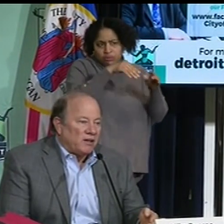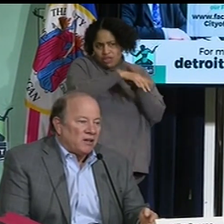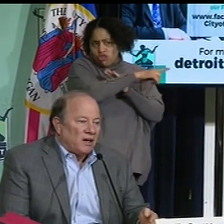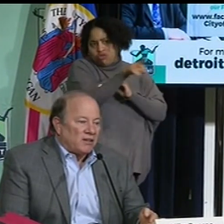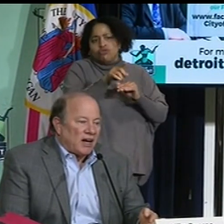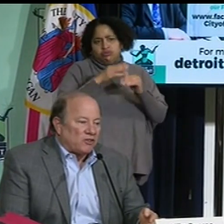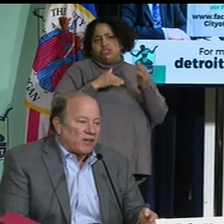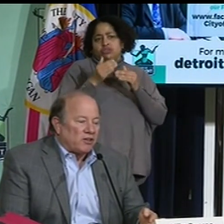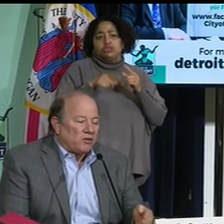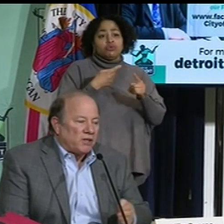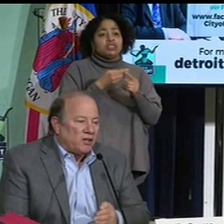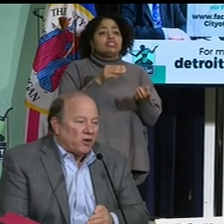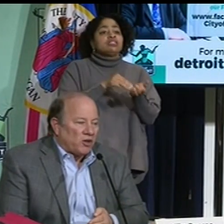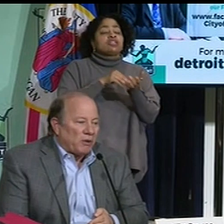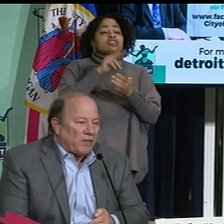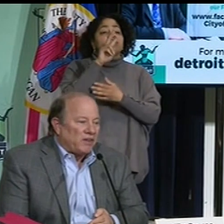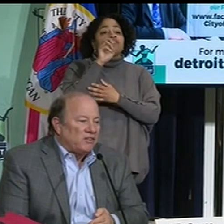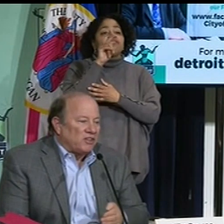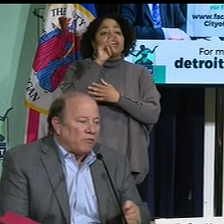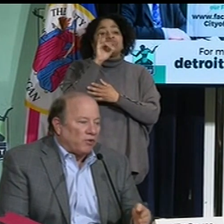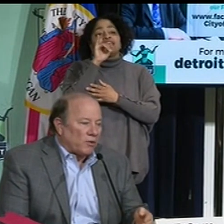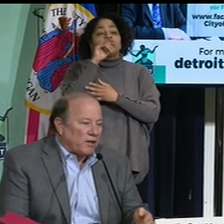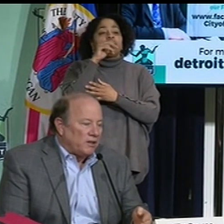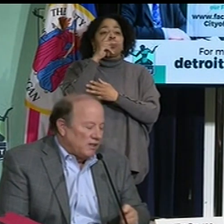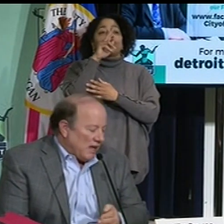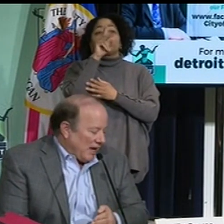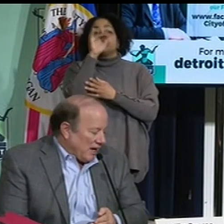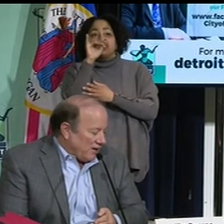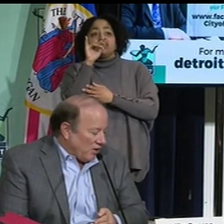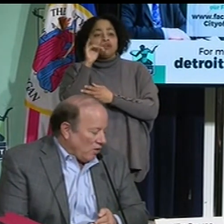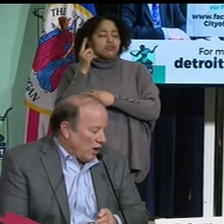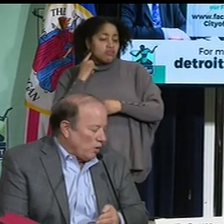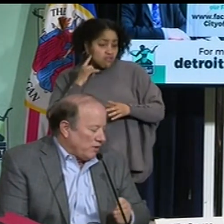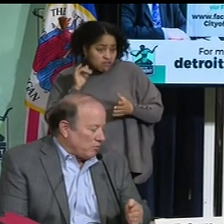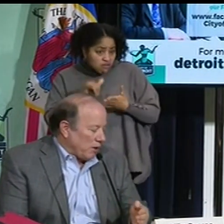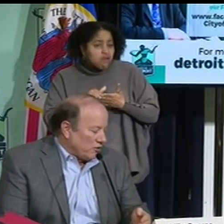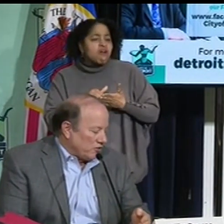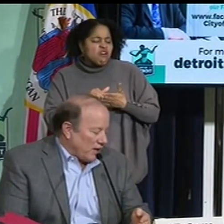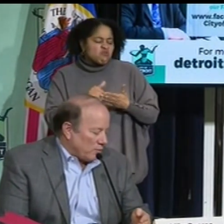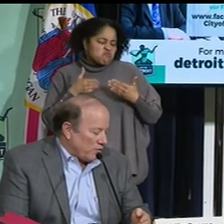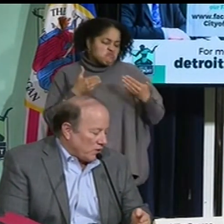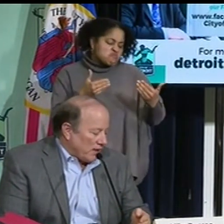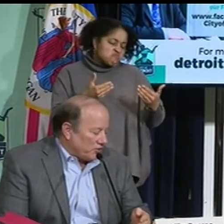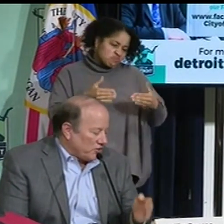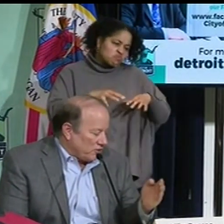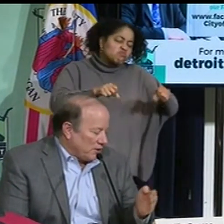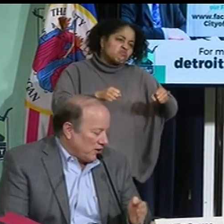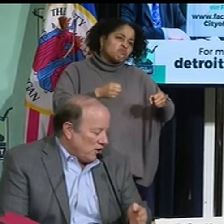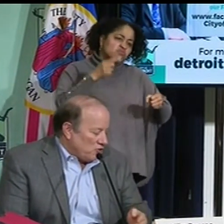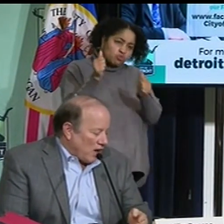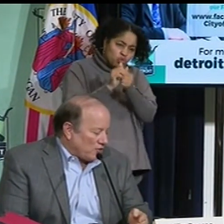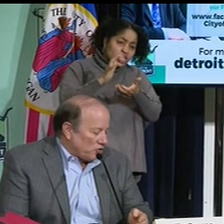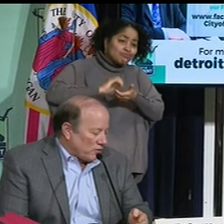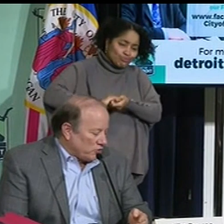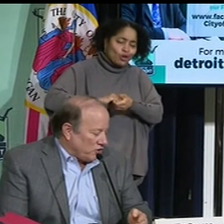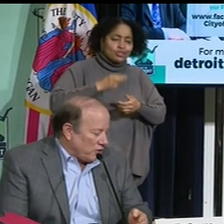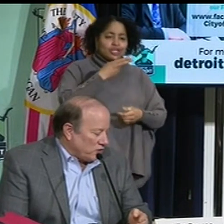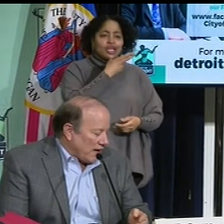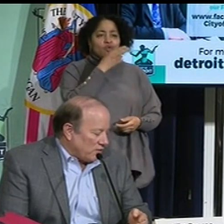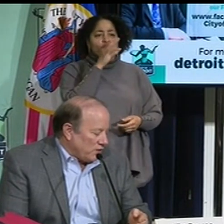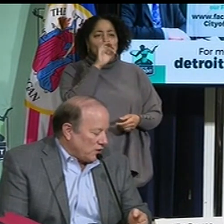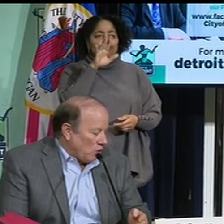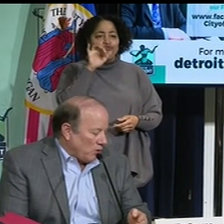when Dr. Vedicuti heard about this, he stepped forward, and along with his partners at Henry Ford Health System, and John Zervos